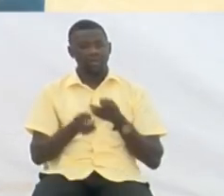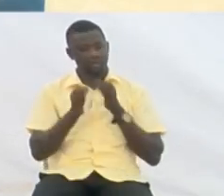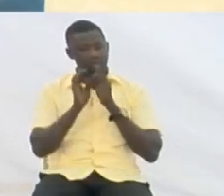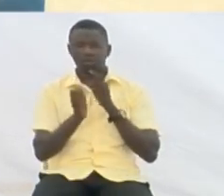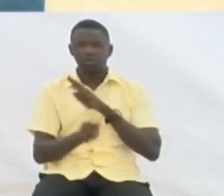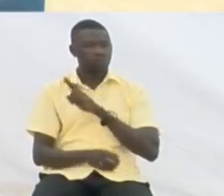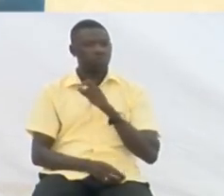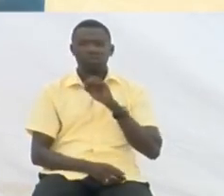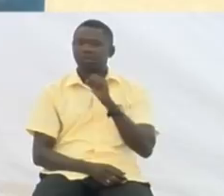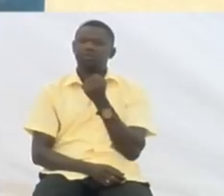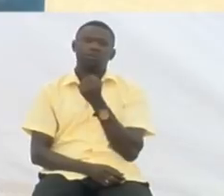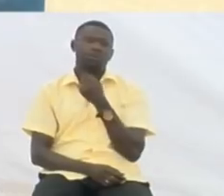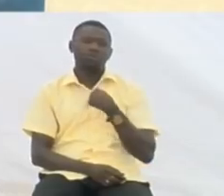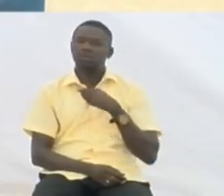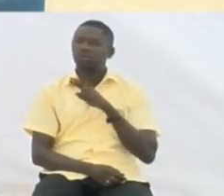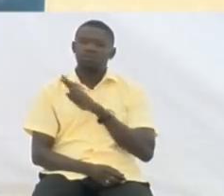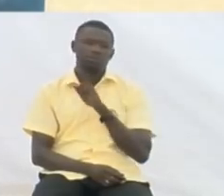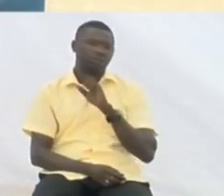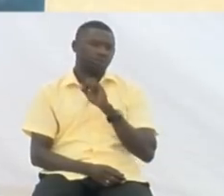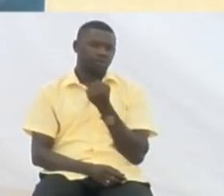to him, I'm not difficult.